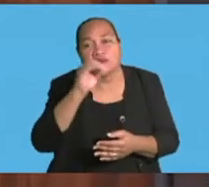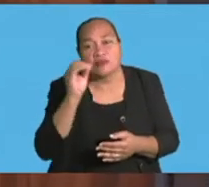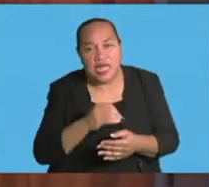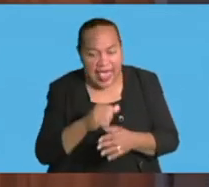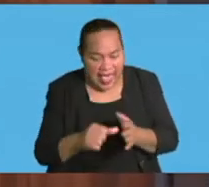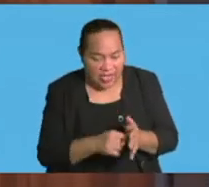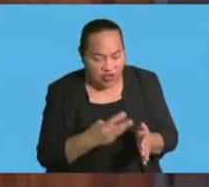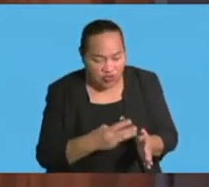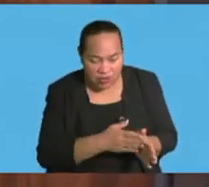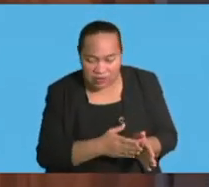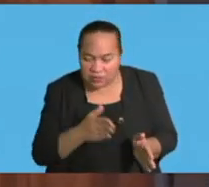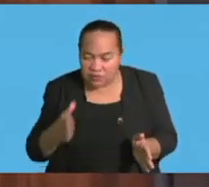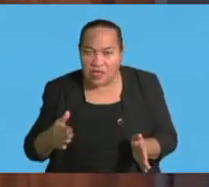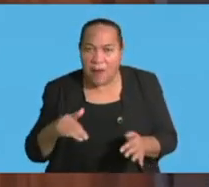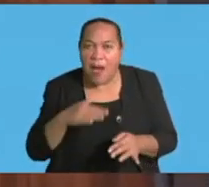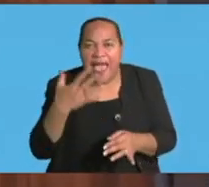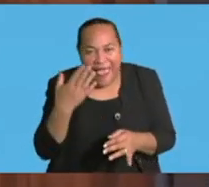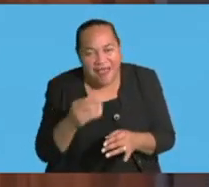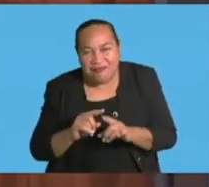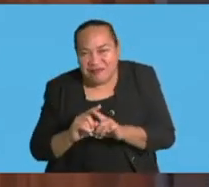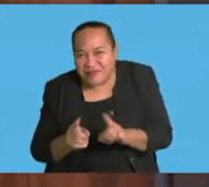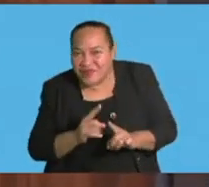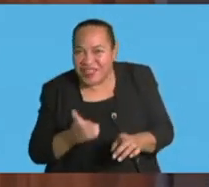3 and above have at least one functioning challenge.